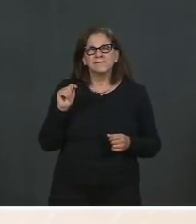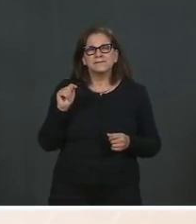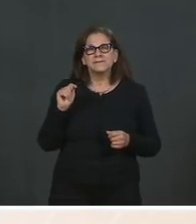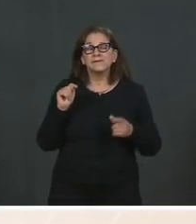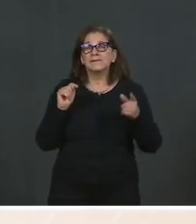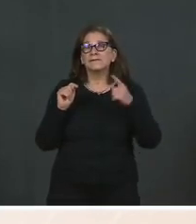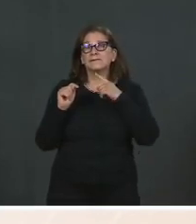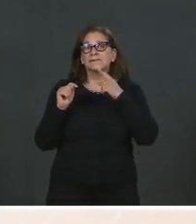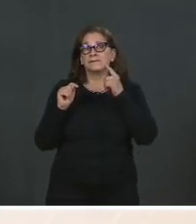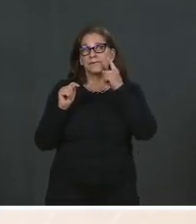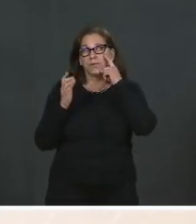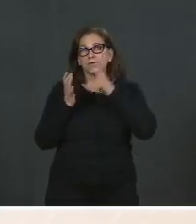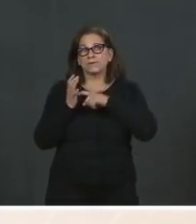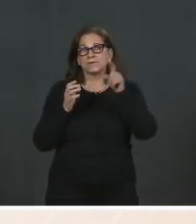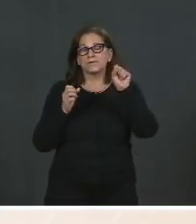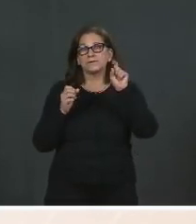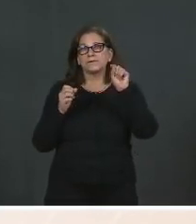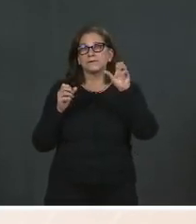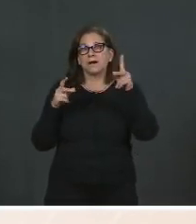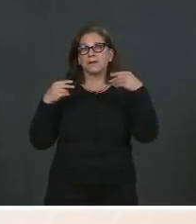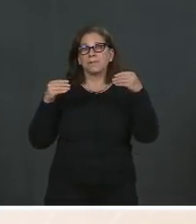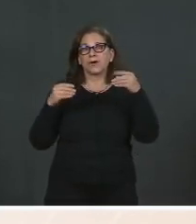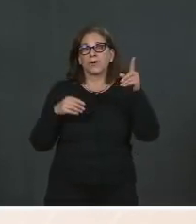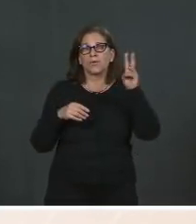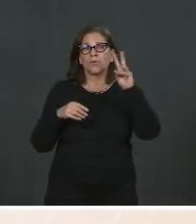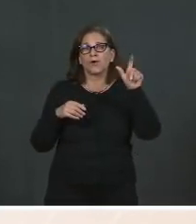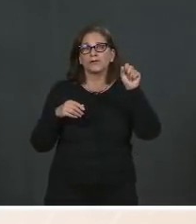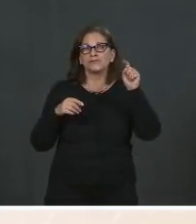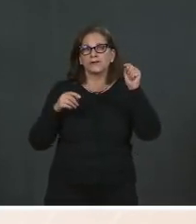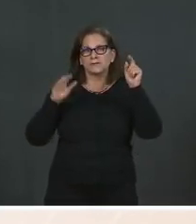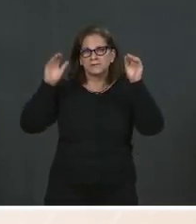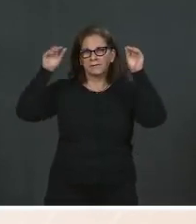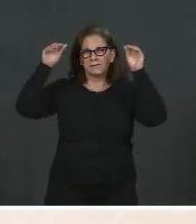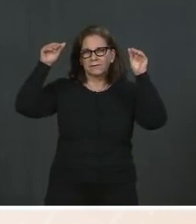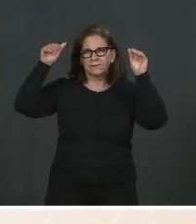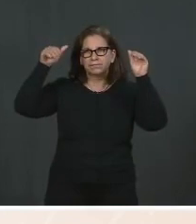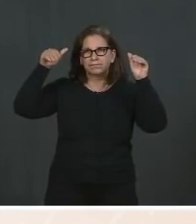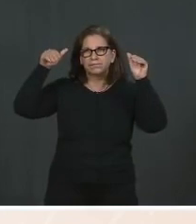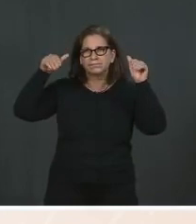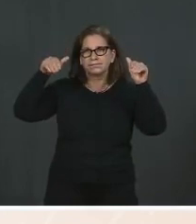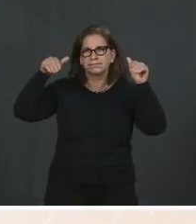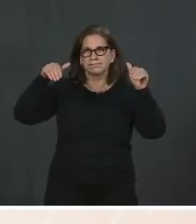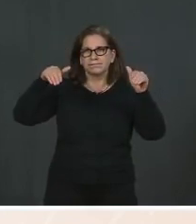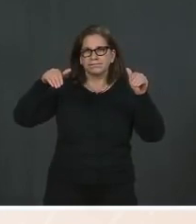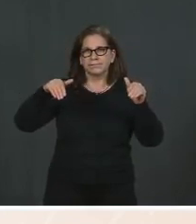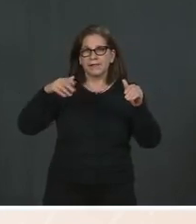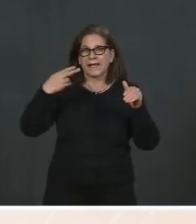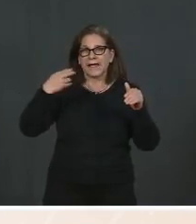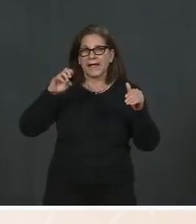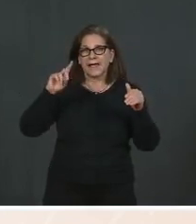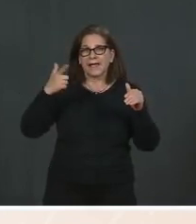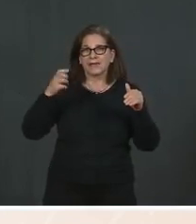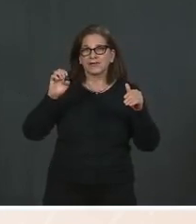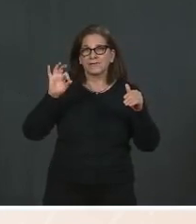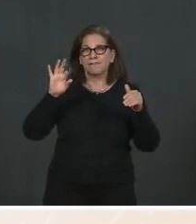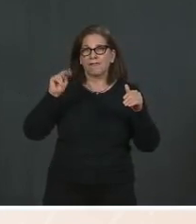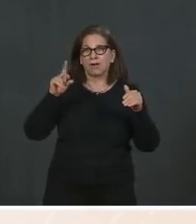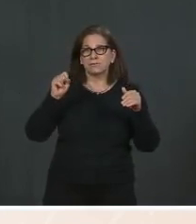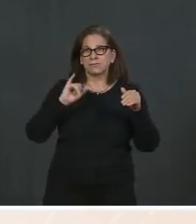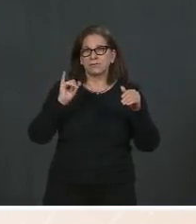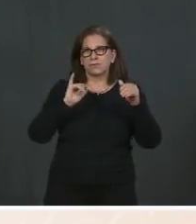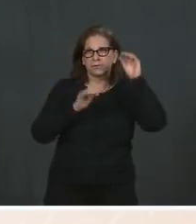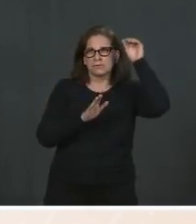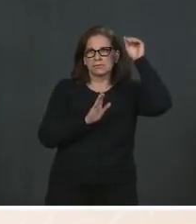on Wall Street because of the default of a hedge fund. Is this something that the White House is monitoring, and do you have any concerns